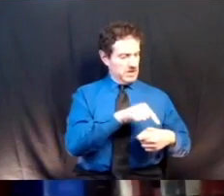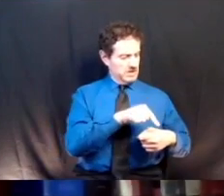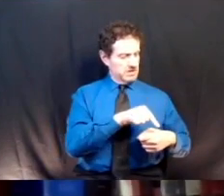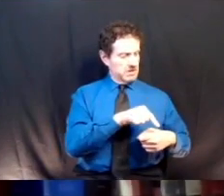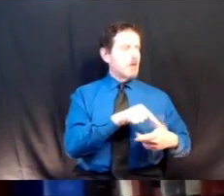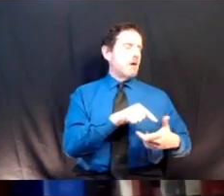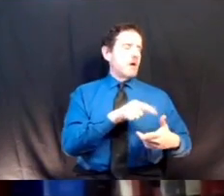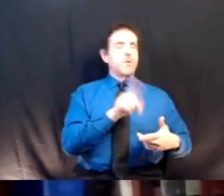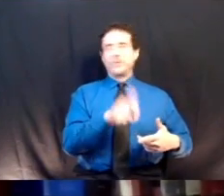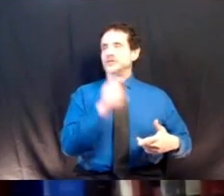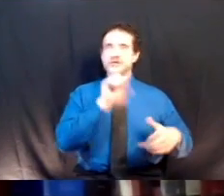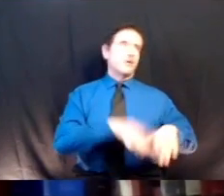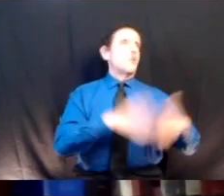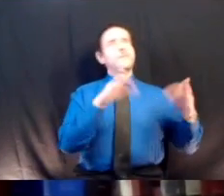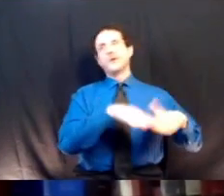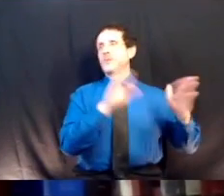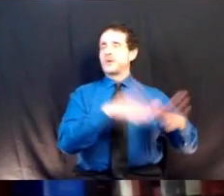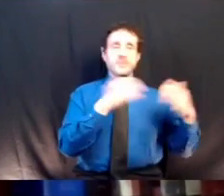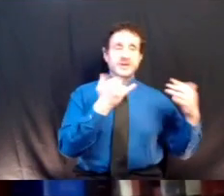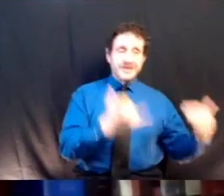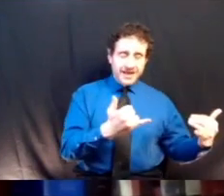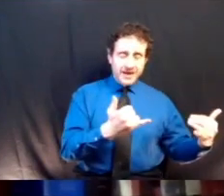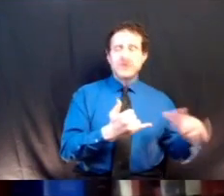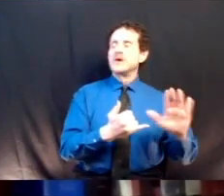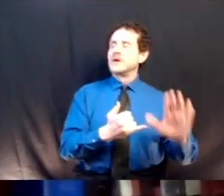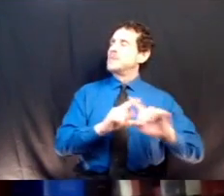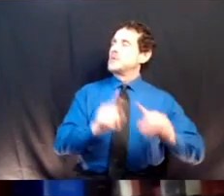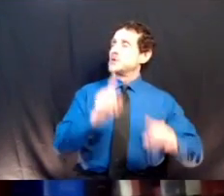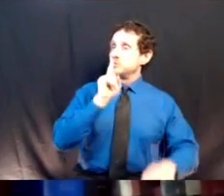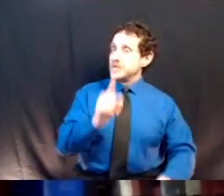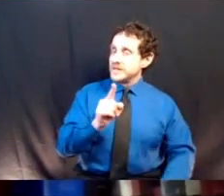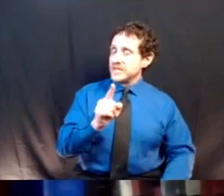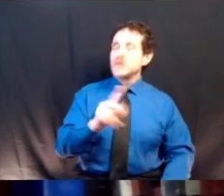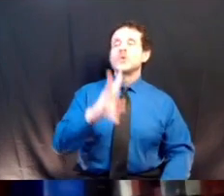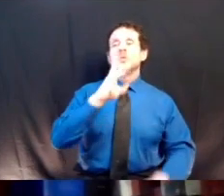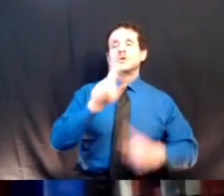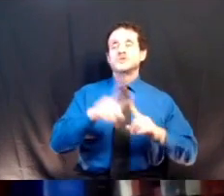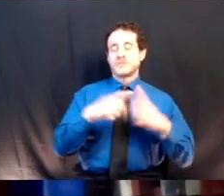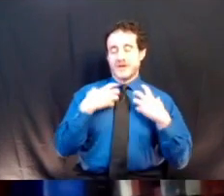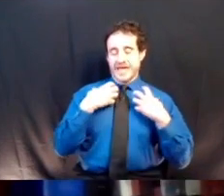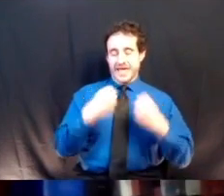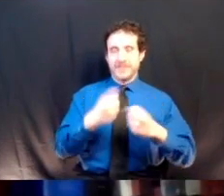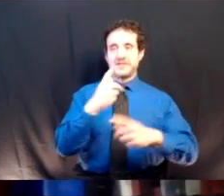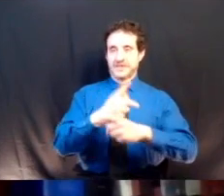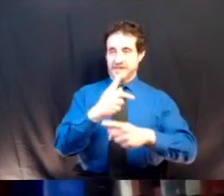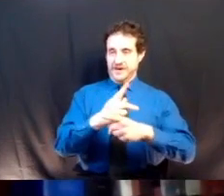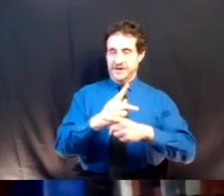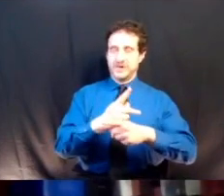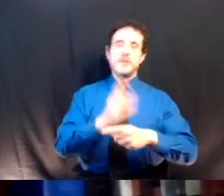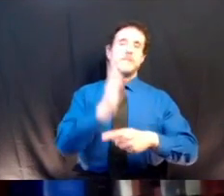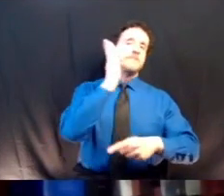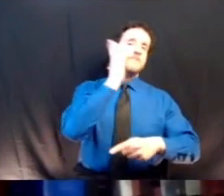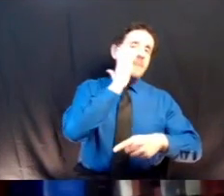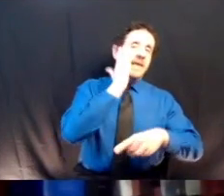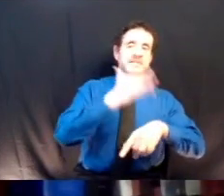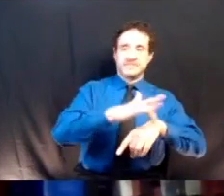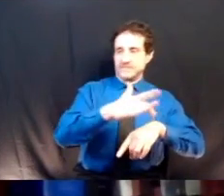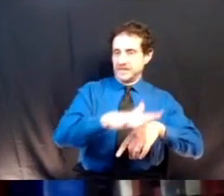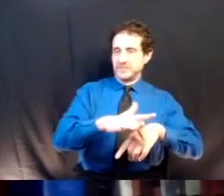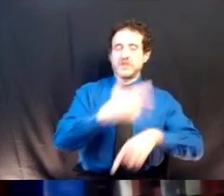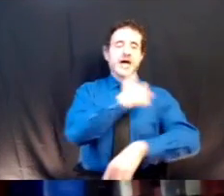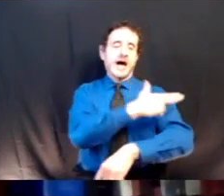of some region. But the reality is this is about healthcare resources and making sure that if something bad happens, like a